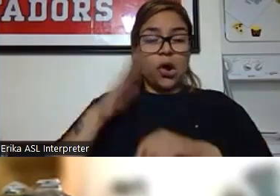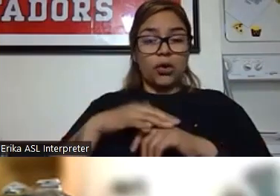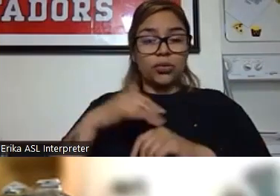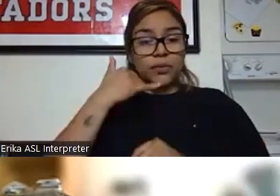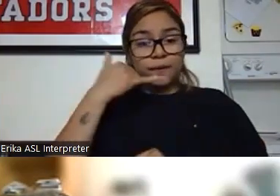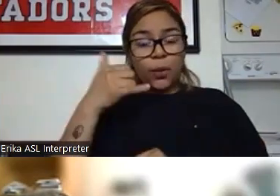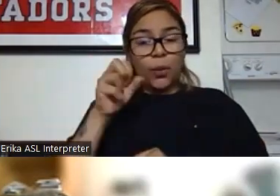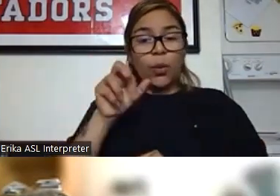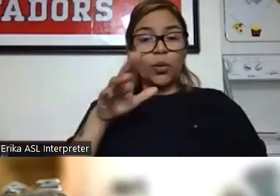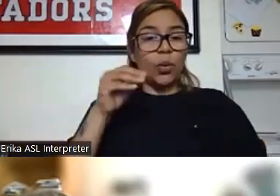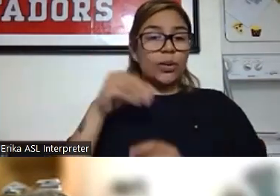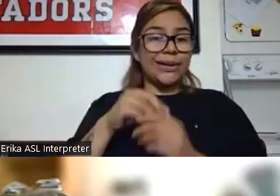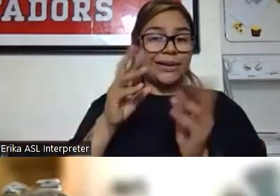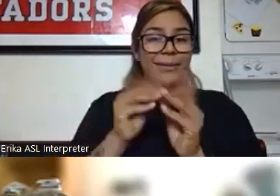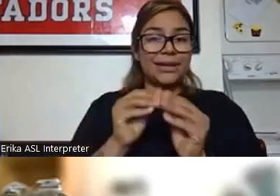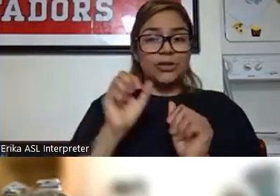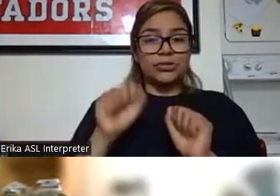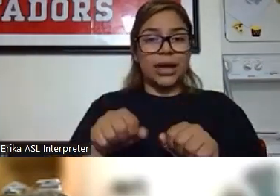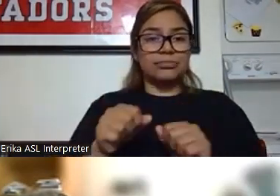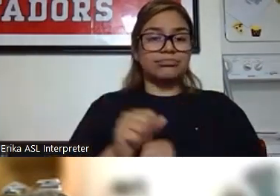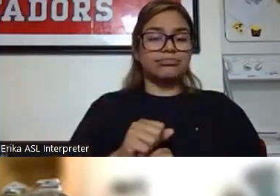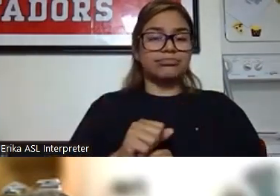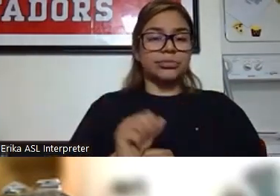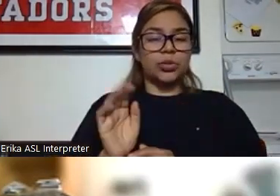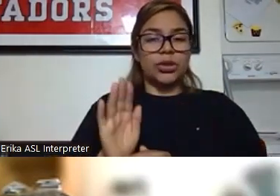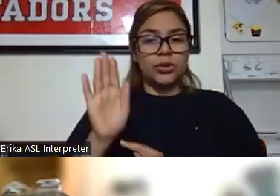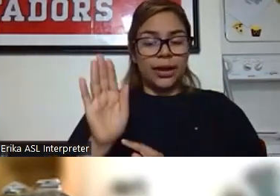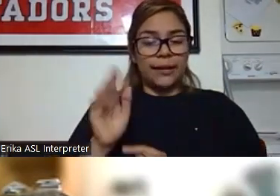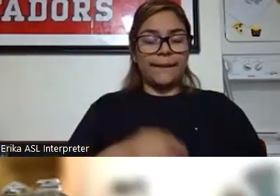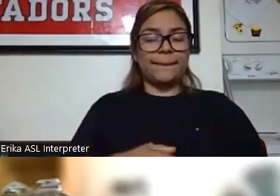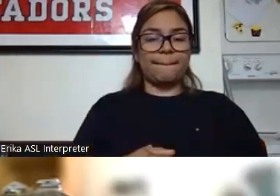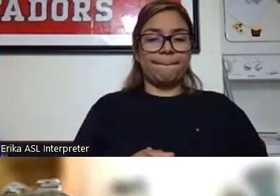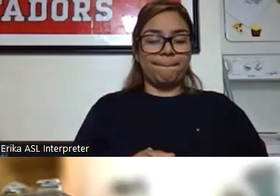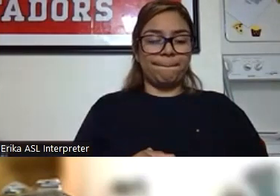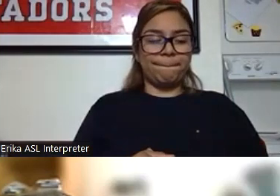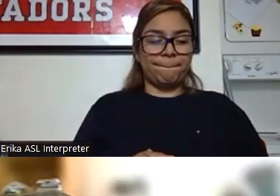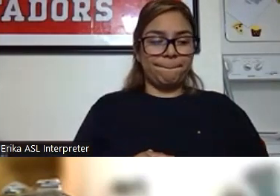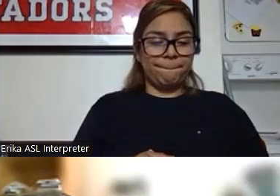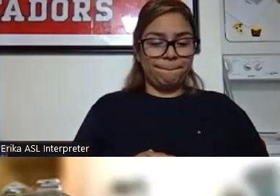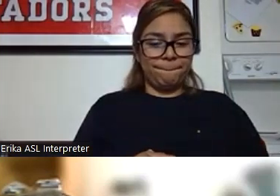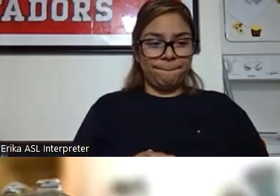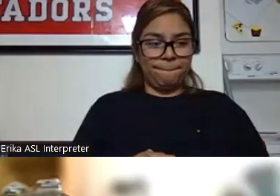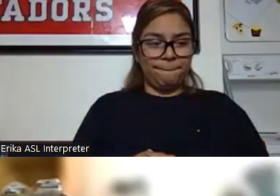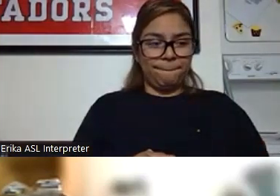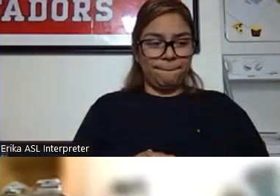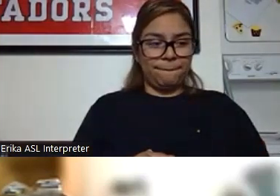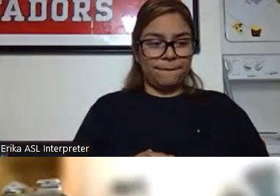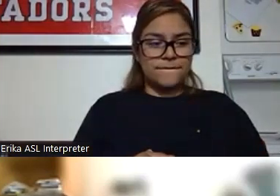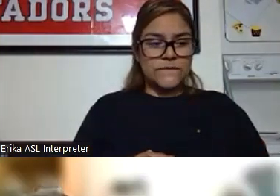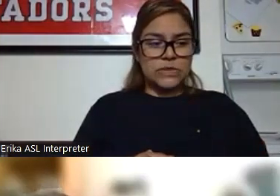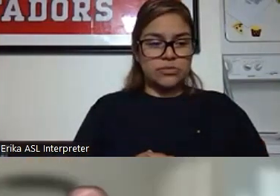to participate, I'm going to turn it to Carol to manage that. Thank